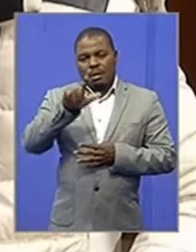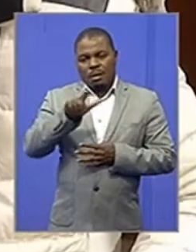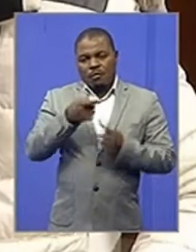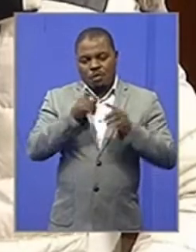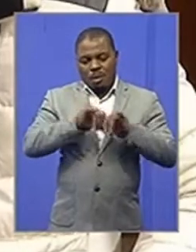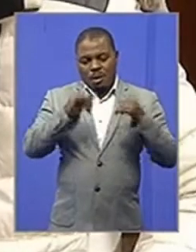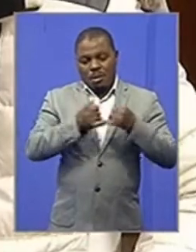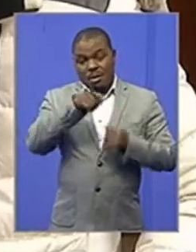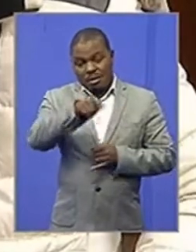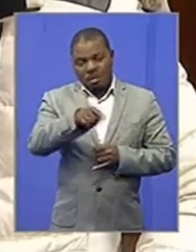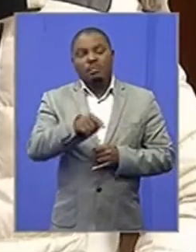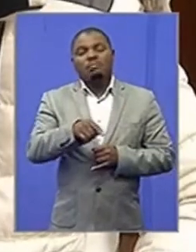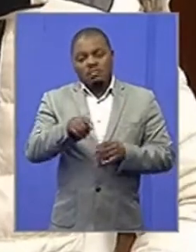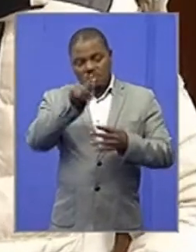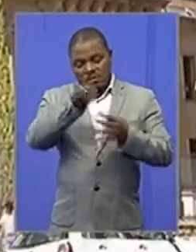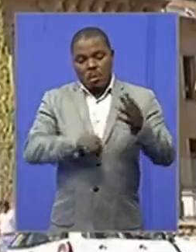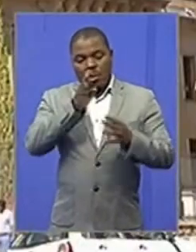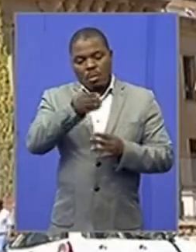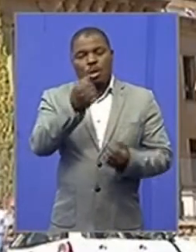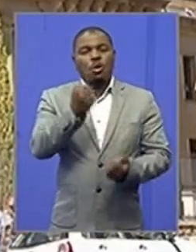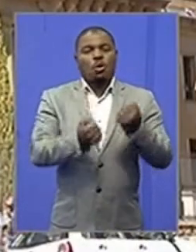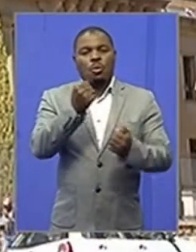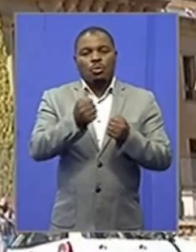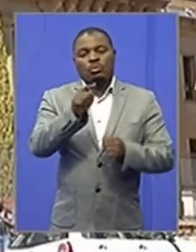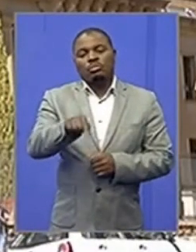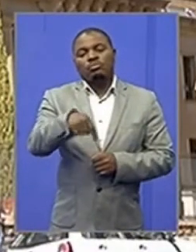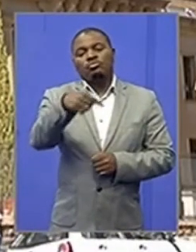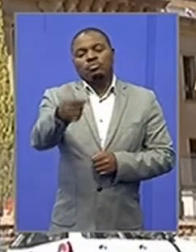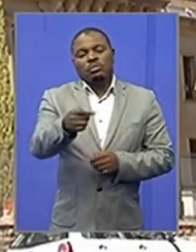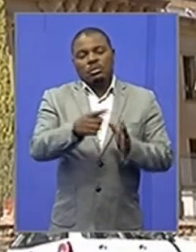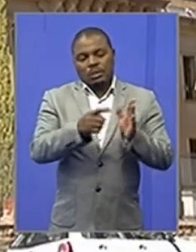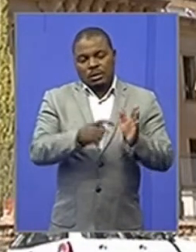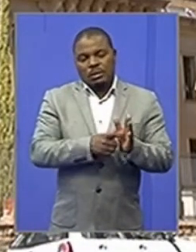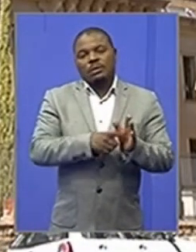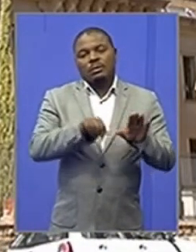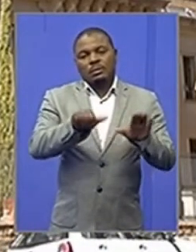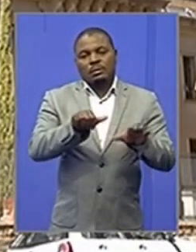Bonebo bo tlile go tlhagelela kwa pele ga kgotlatshekelo ka Lwetse e le matsatsi a le 6.